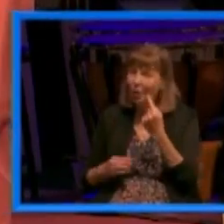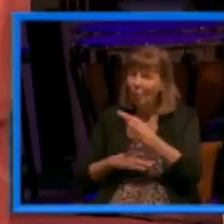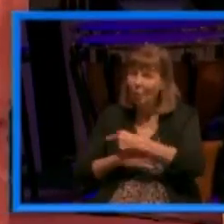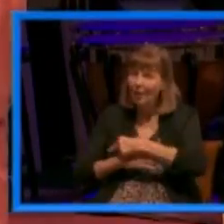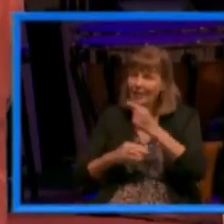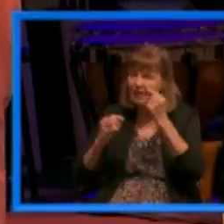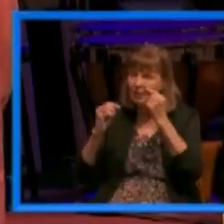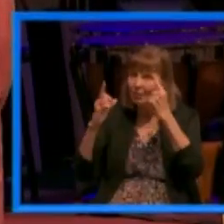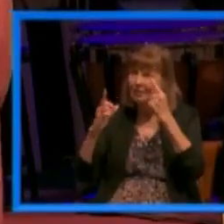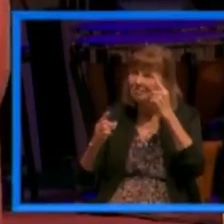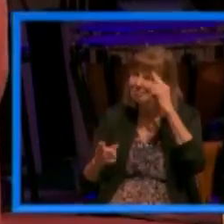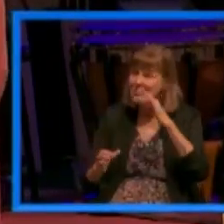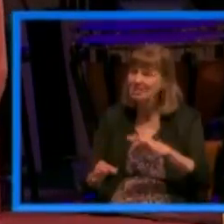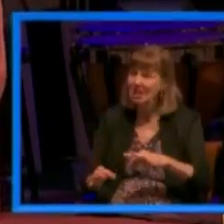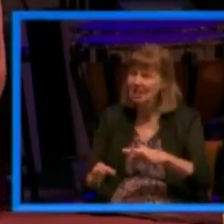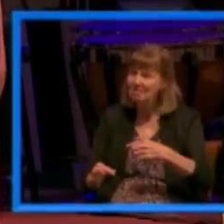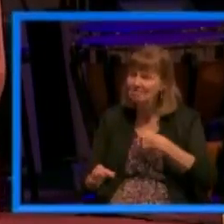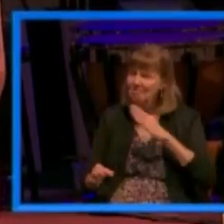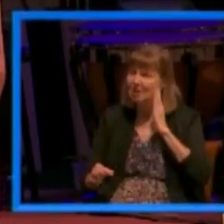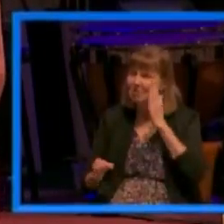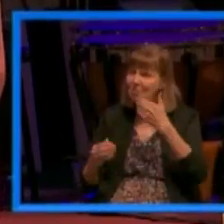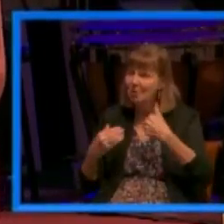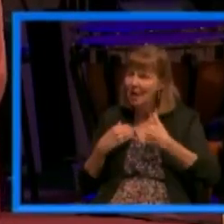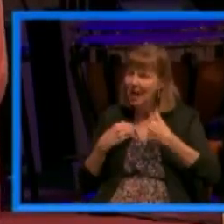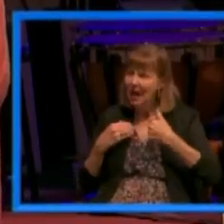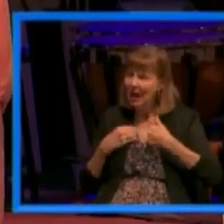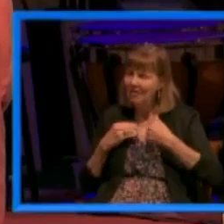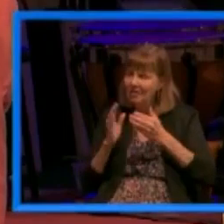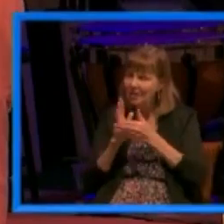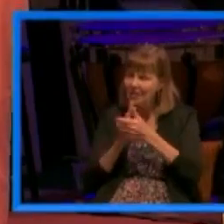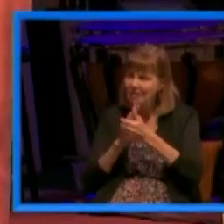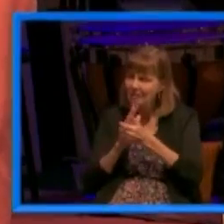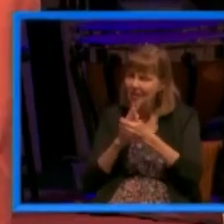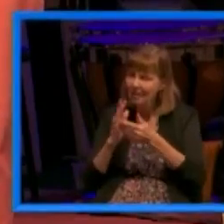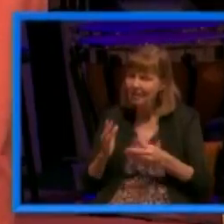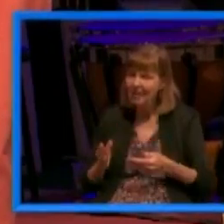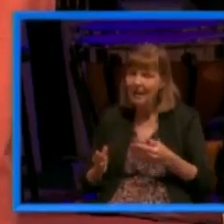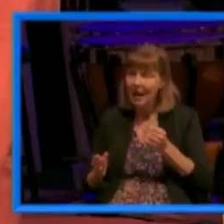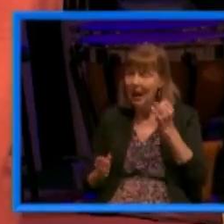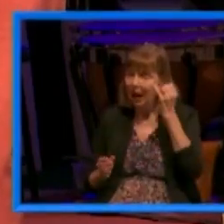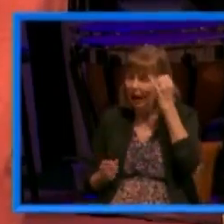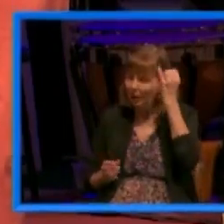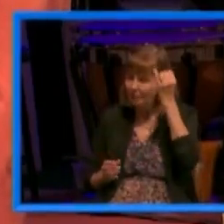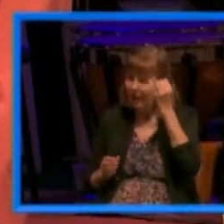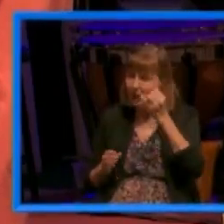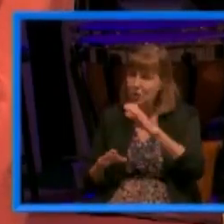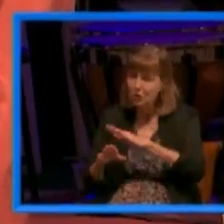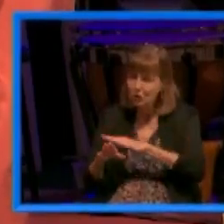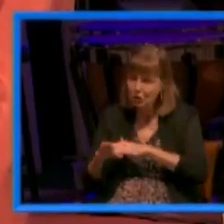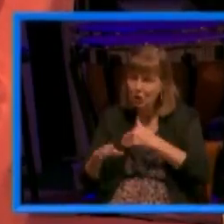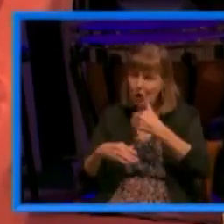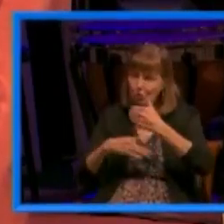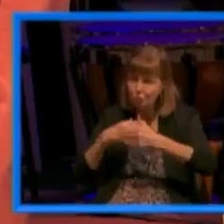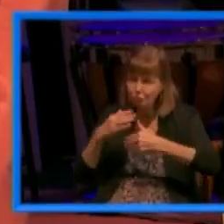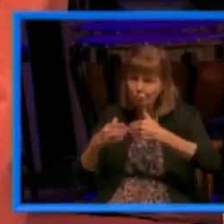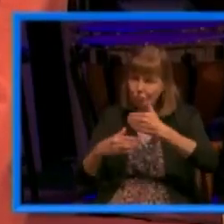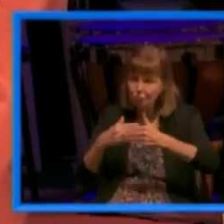slow, sinful fade that turned into a ripple effect that destroyed everything it